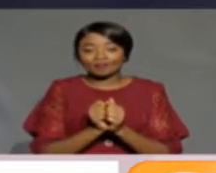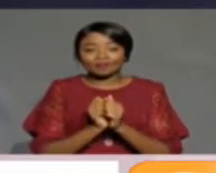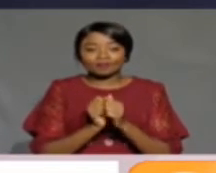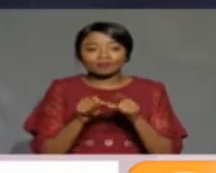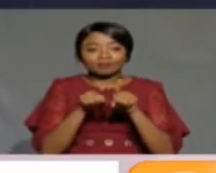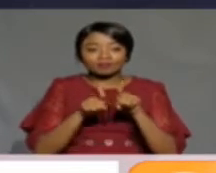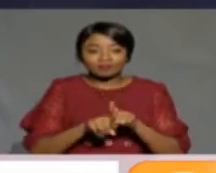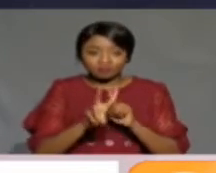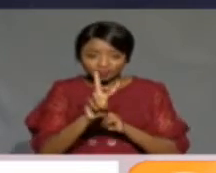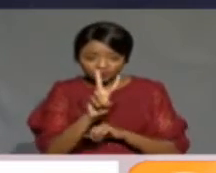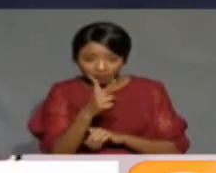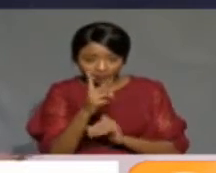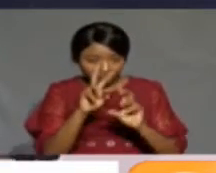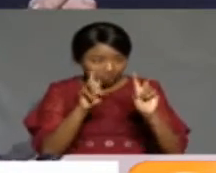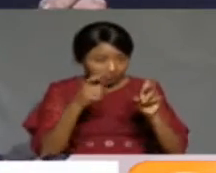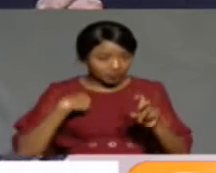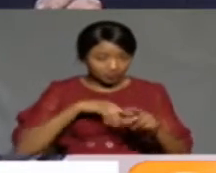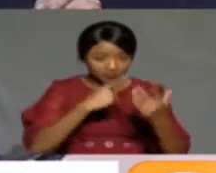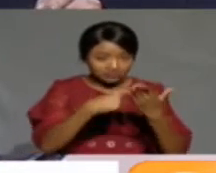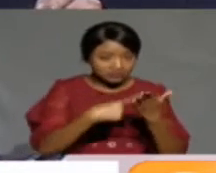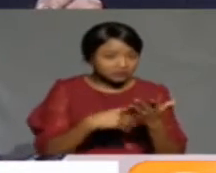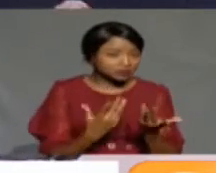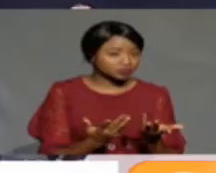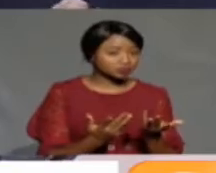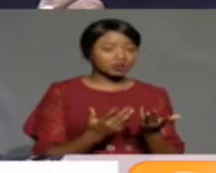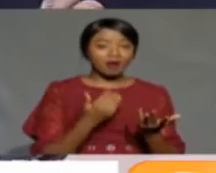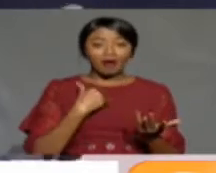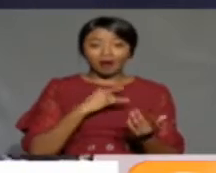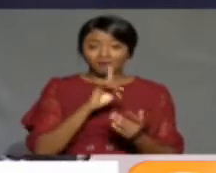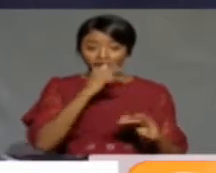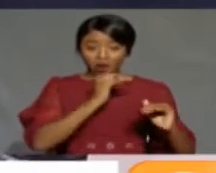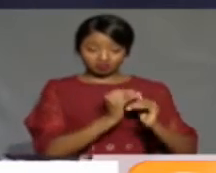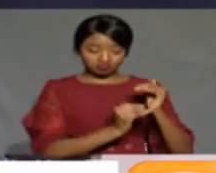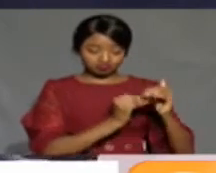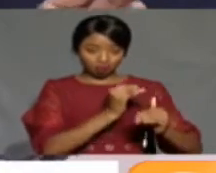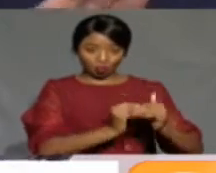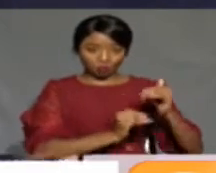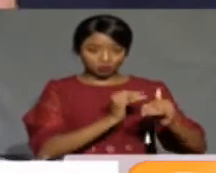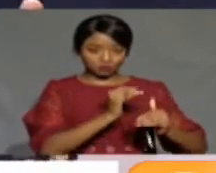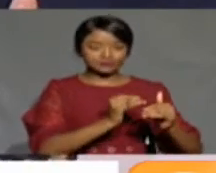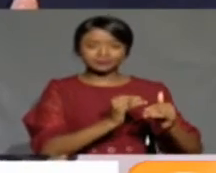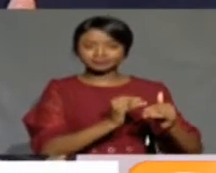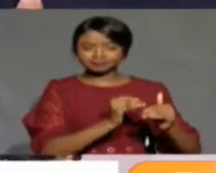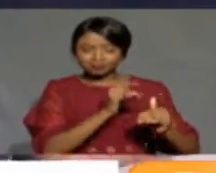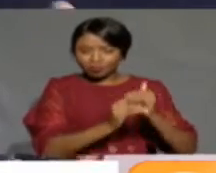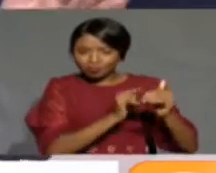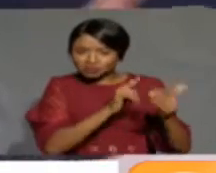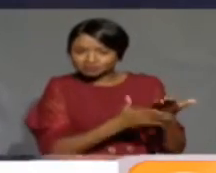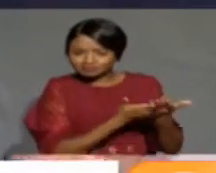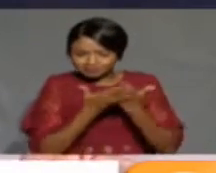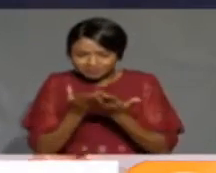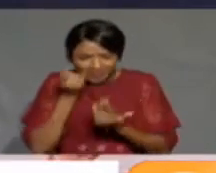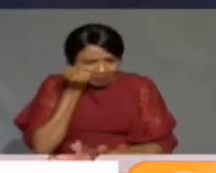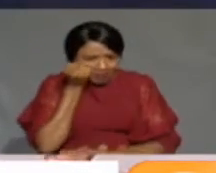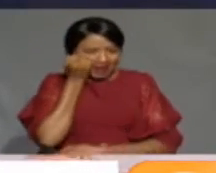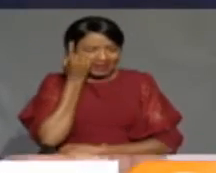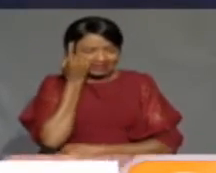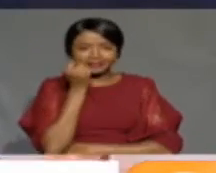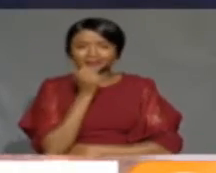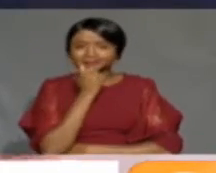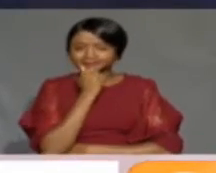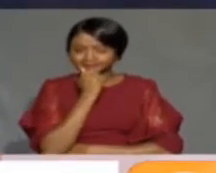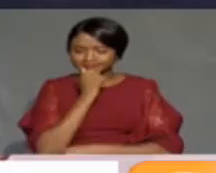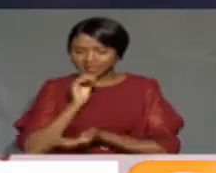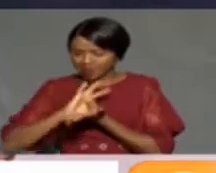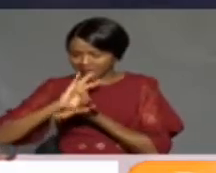that I would like to talk about is there was a process that was undertaken to understand whether there was going to be funds